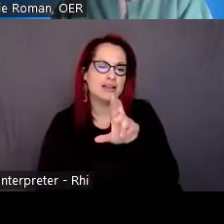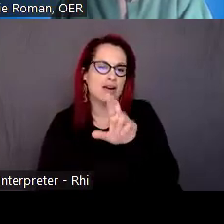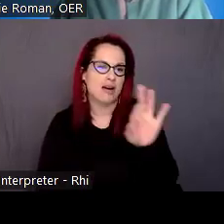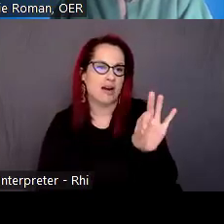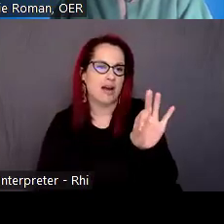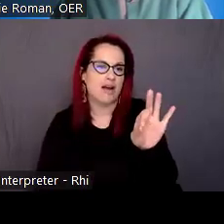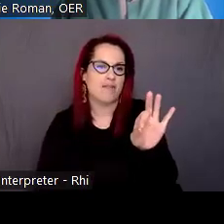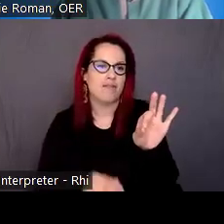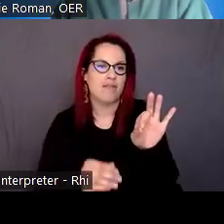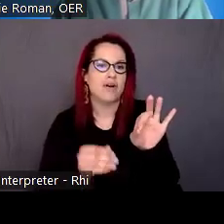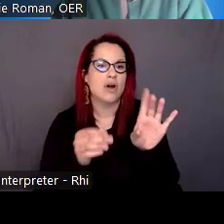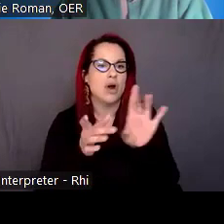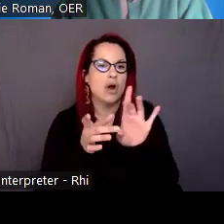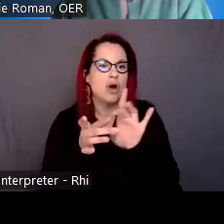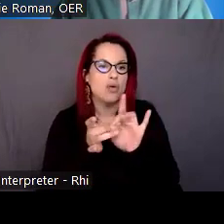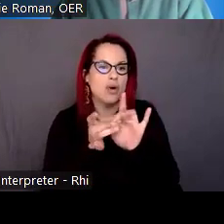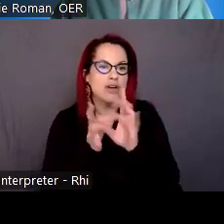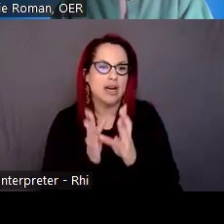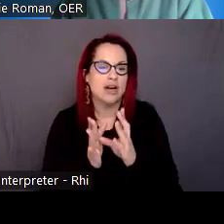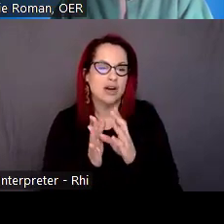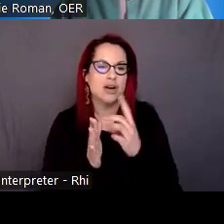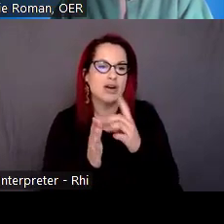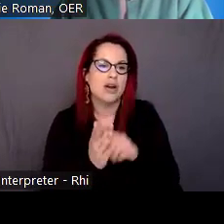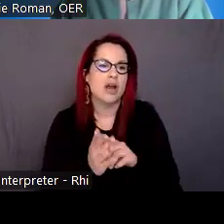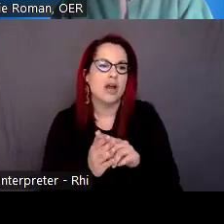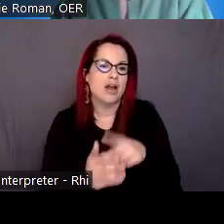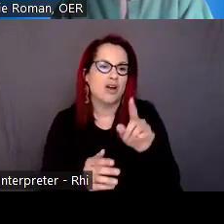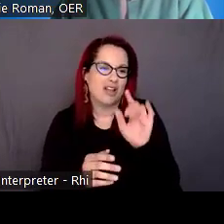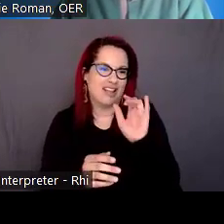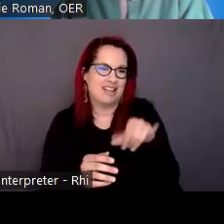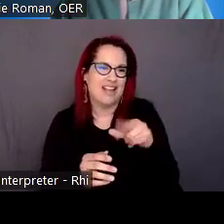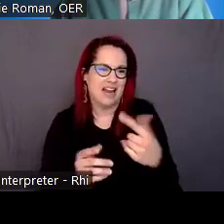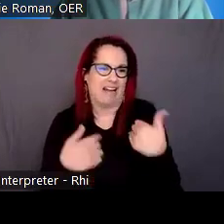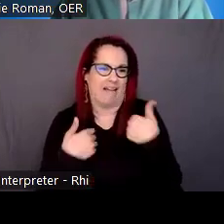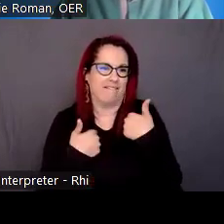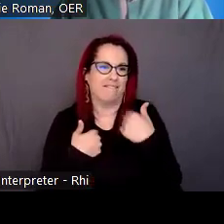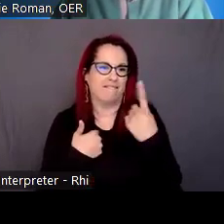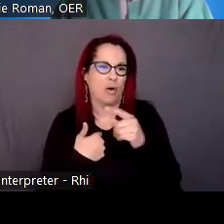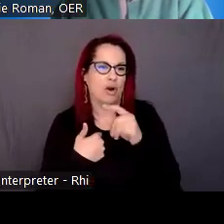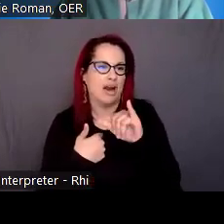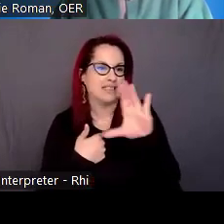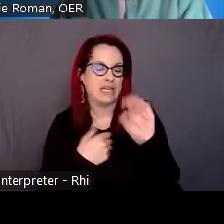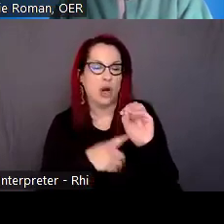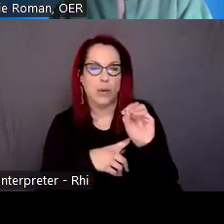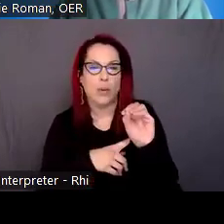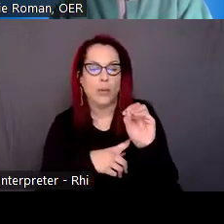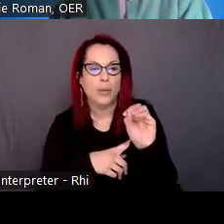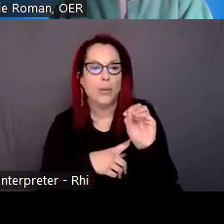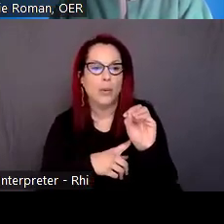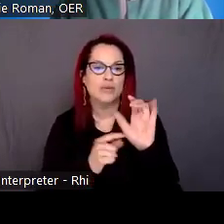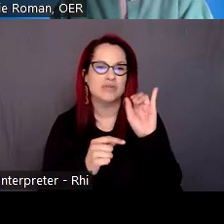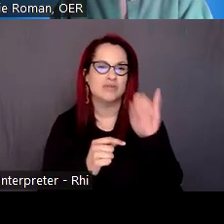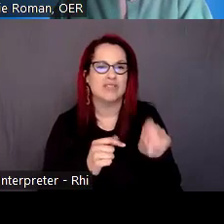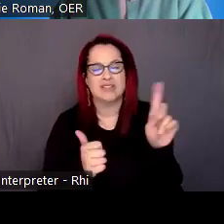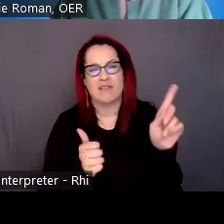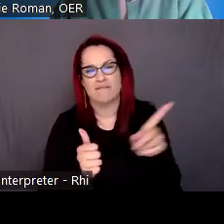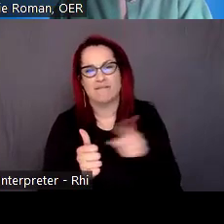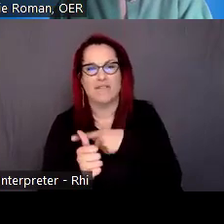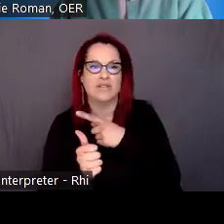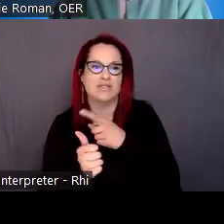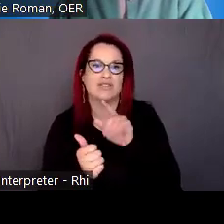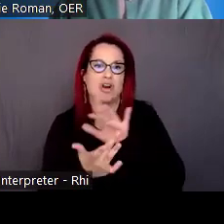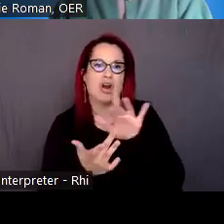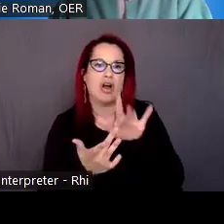one of you, in terms of the IC, has one. So those are your first line of opportunity to get